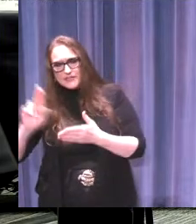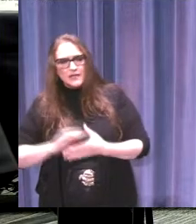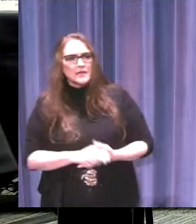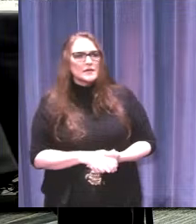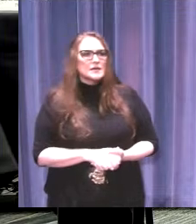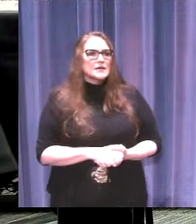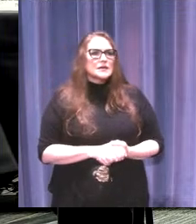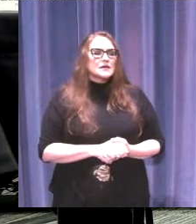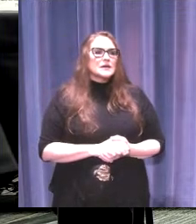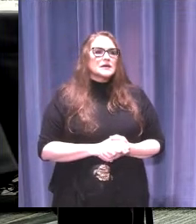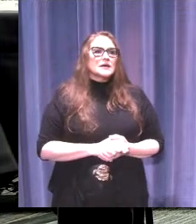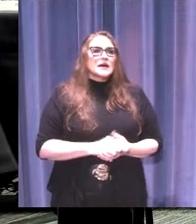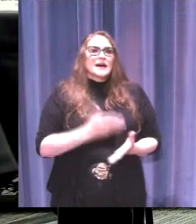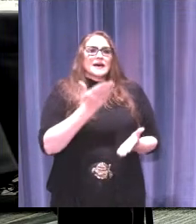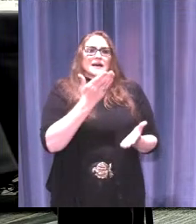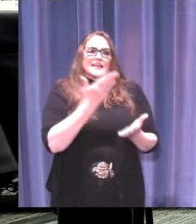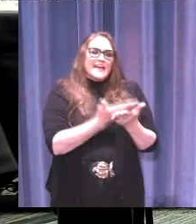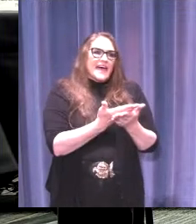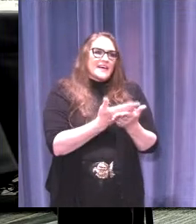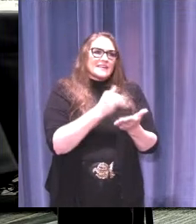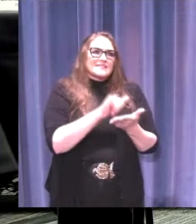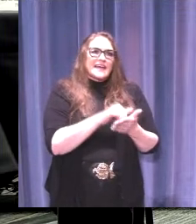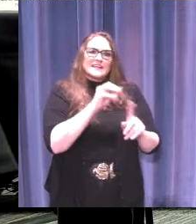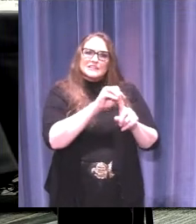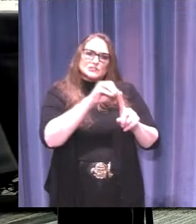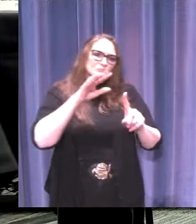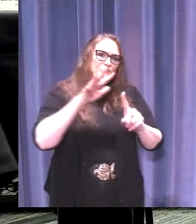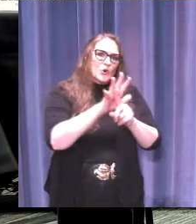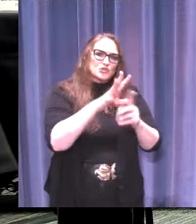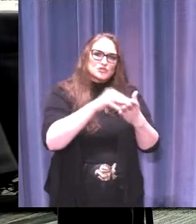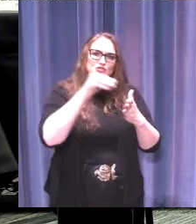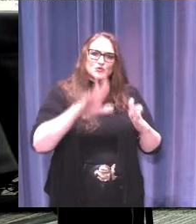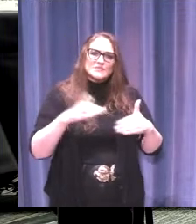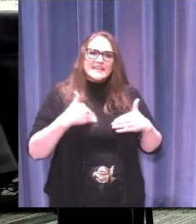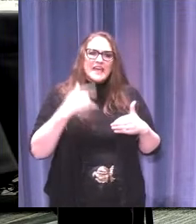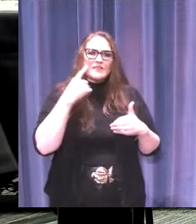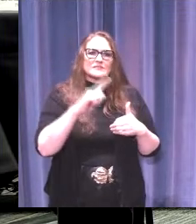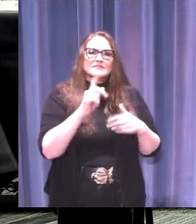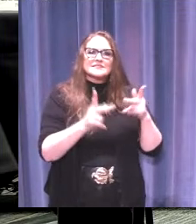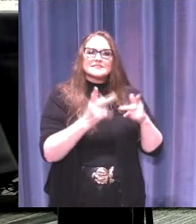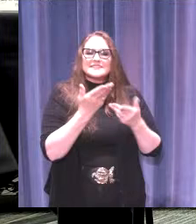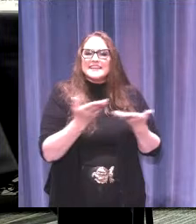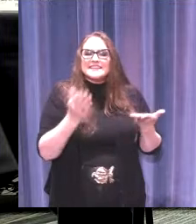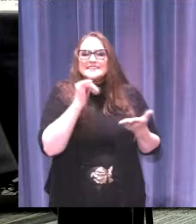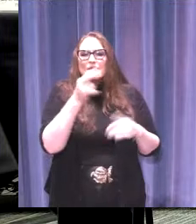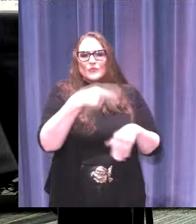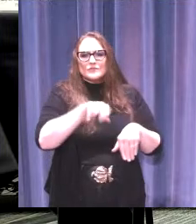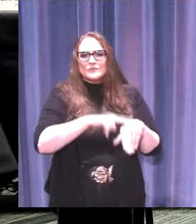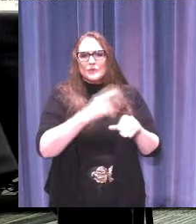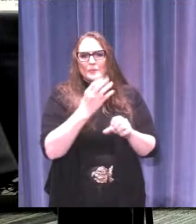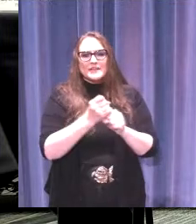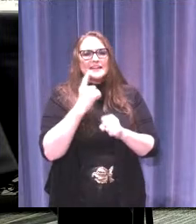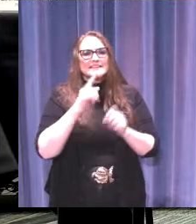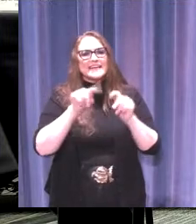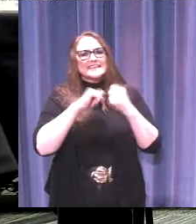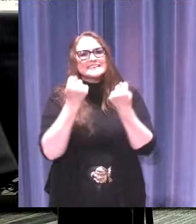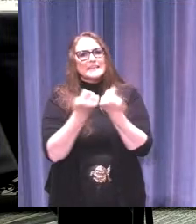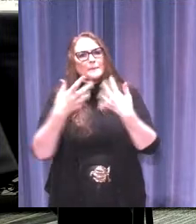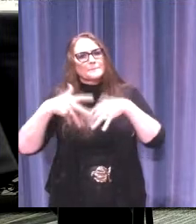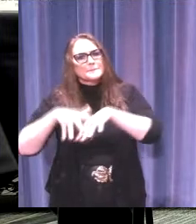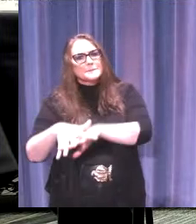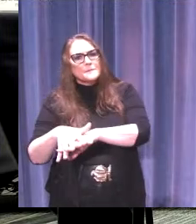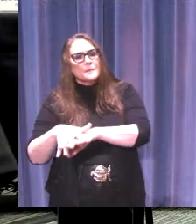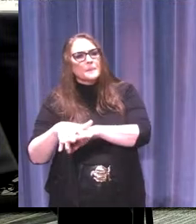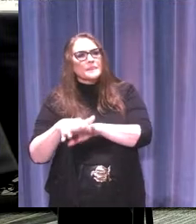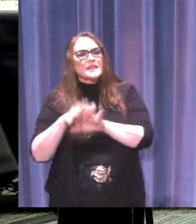is the fact that is the exposure that the students can have to things they wouldn't get otherwise, like team integration, the